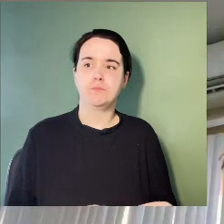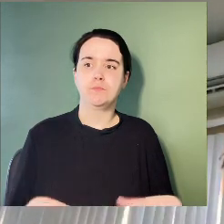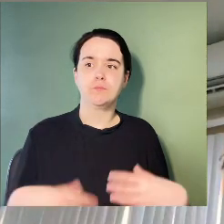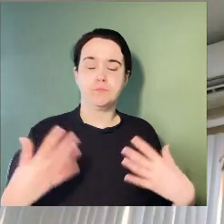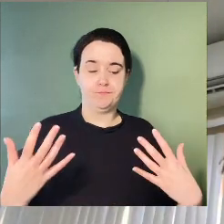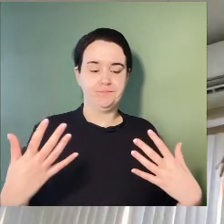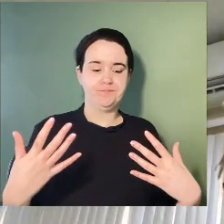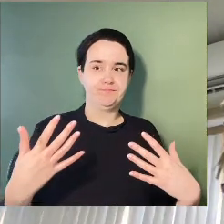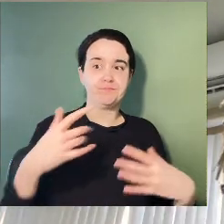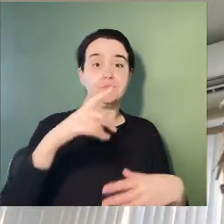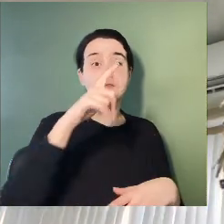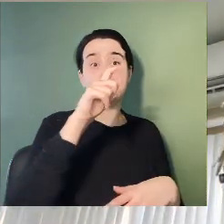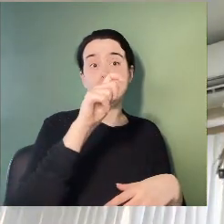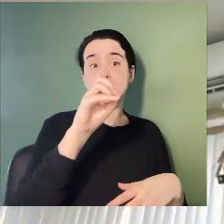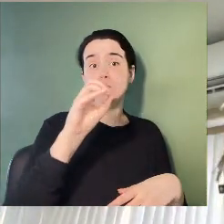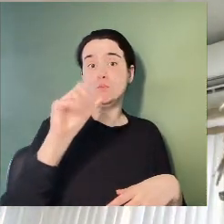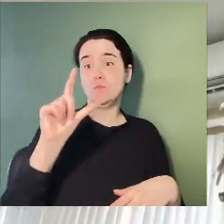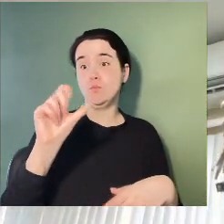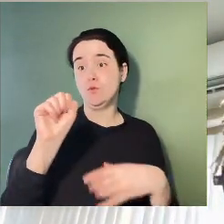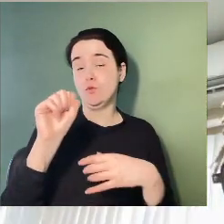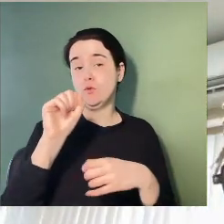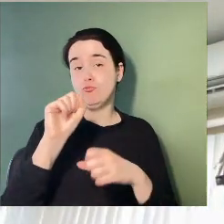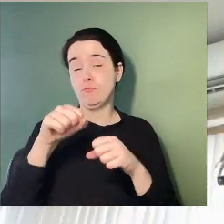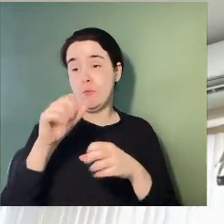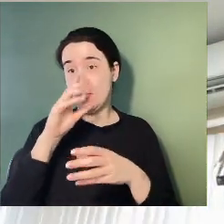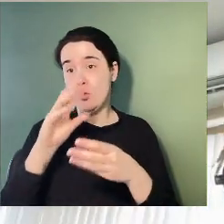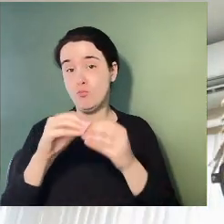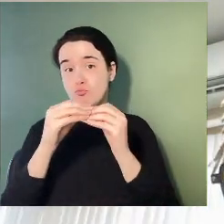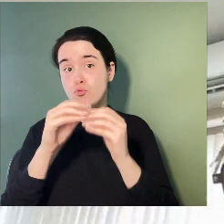being produced, or